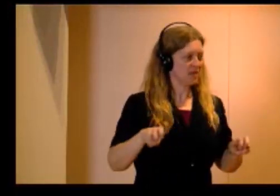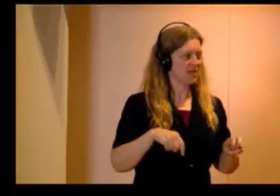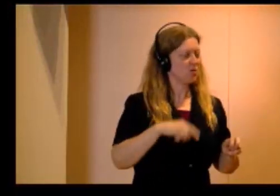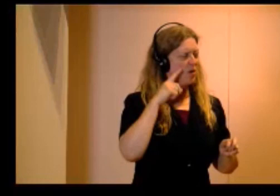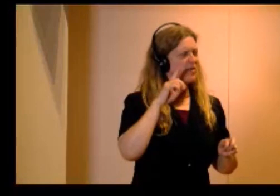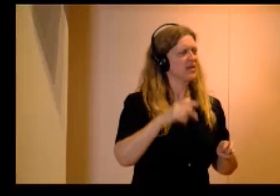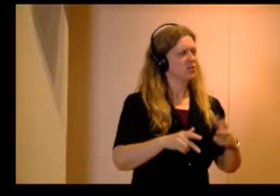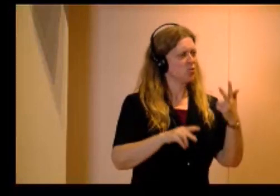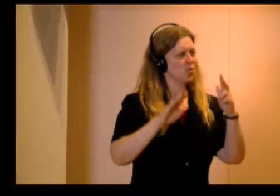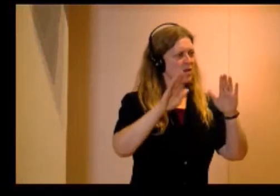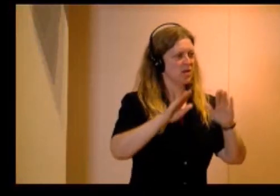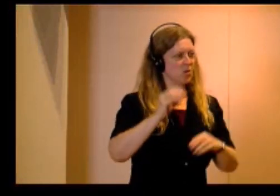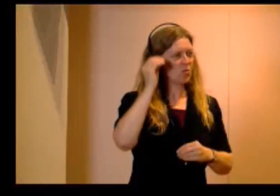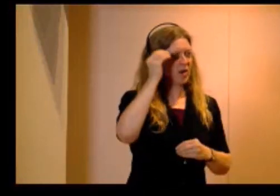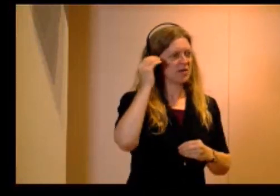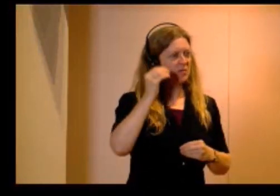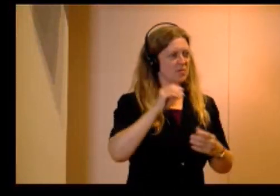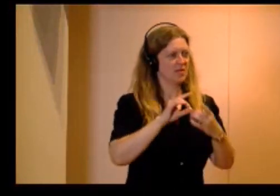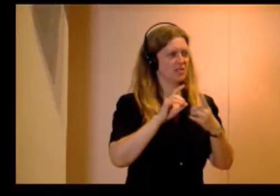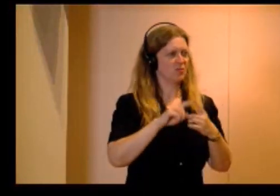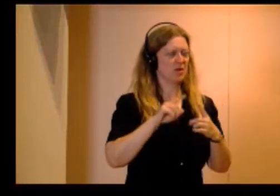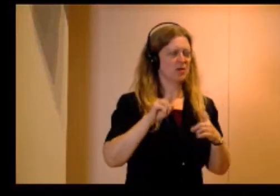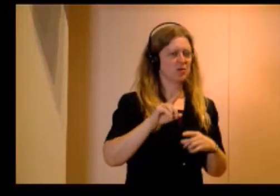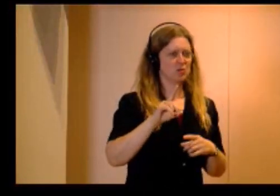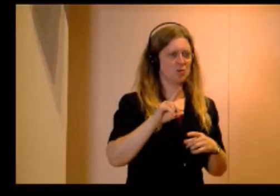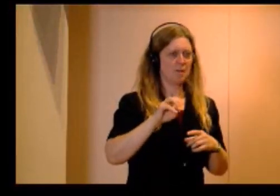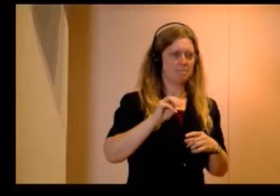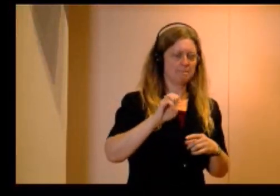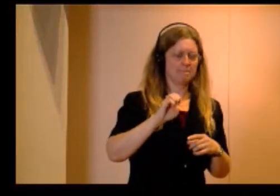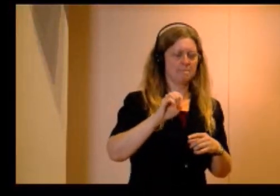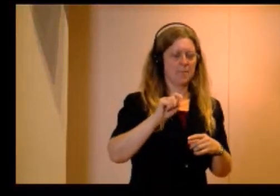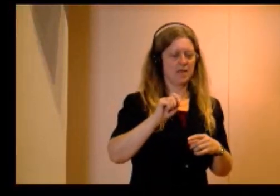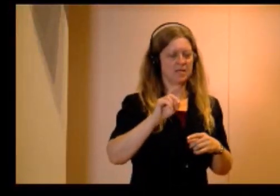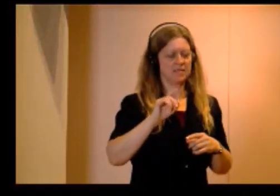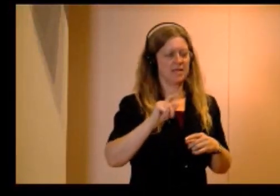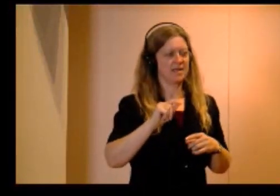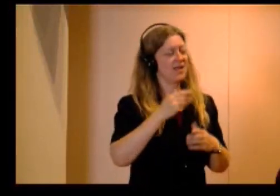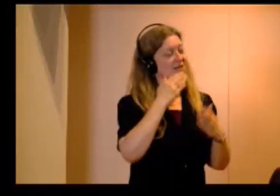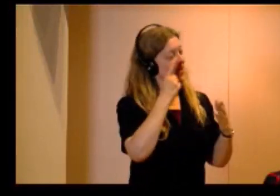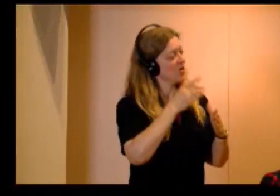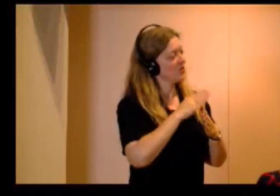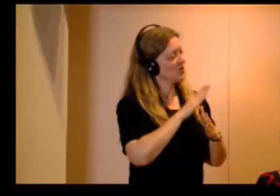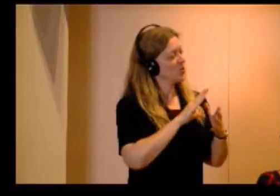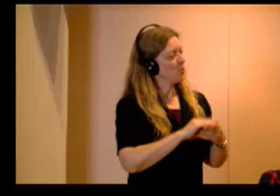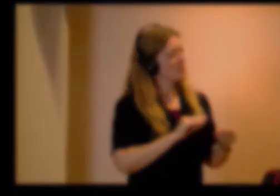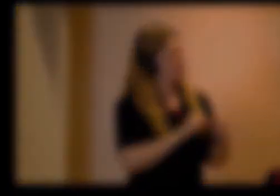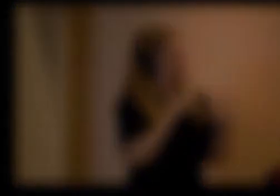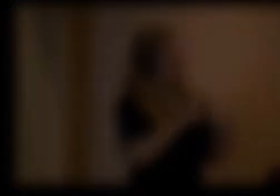really want to thank you all for sharing all of your stories. Thanks. Thanks. Thank you.